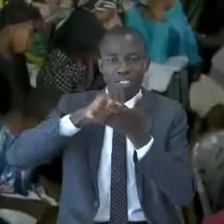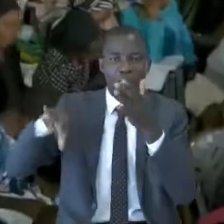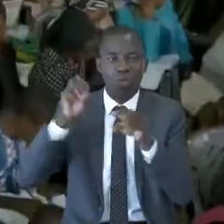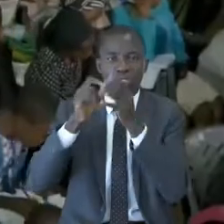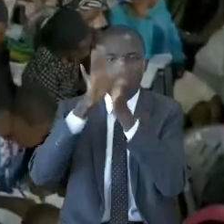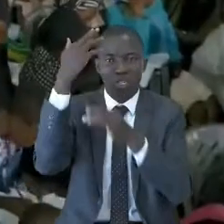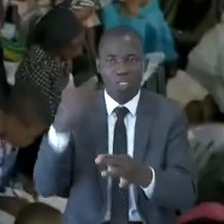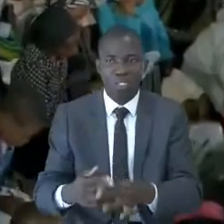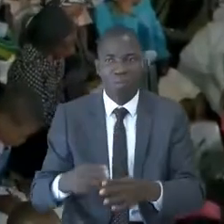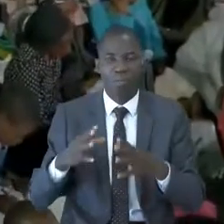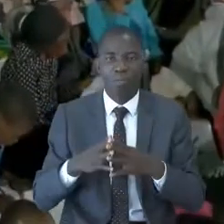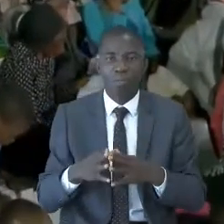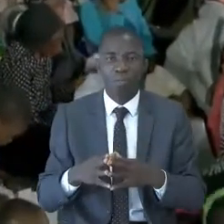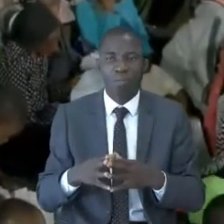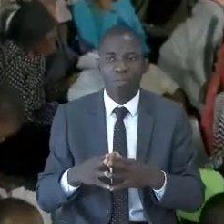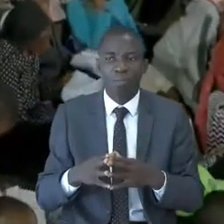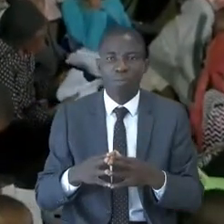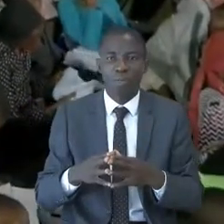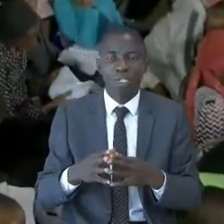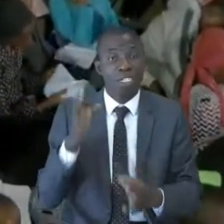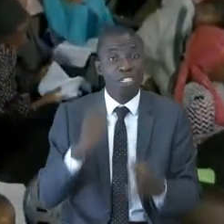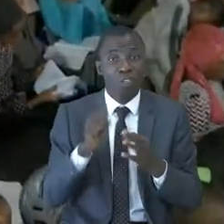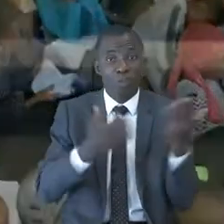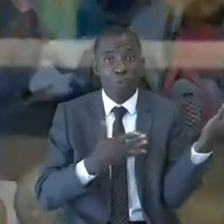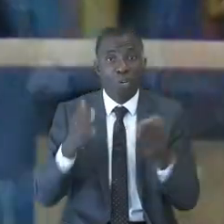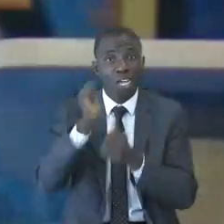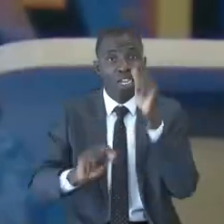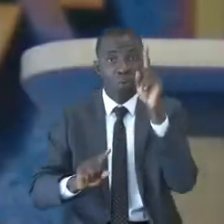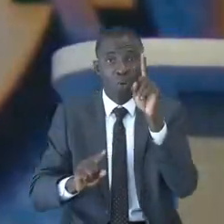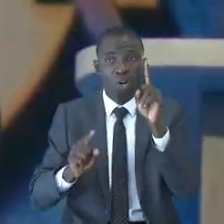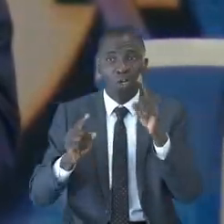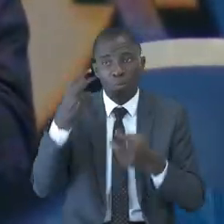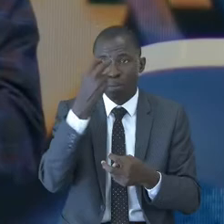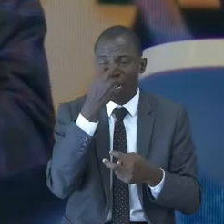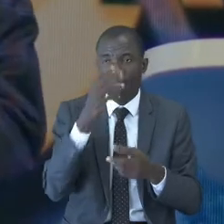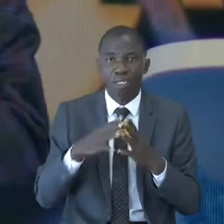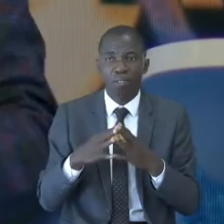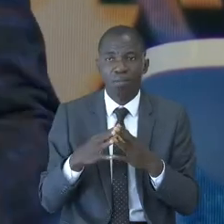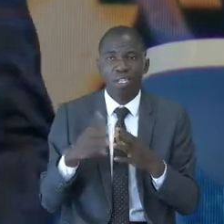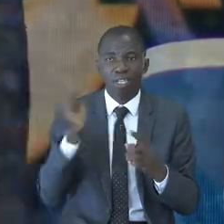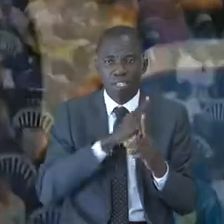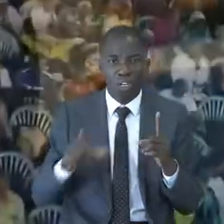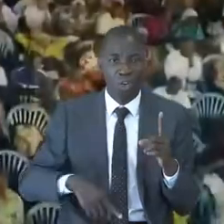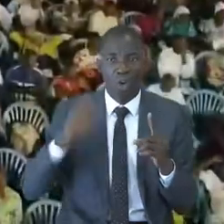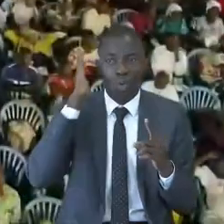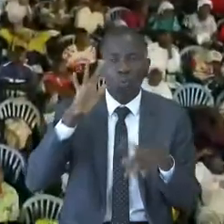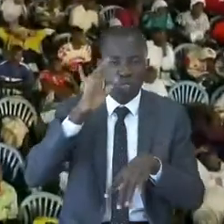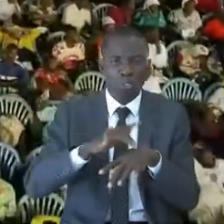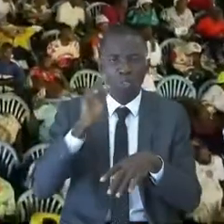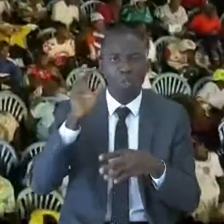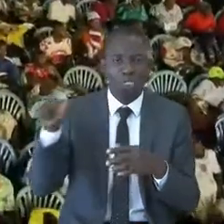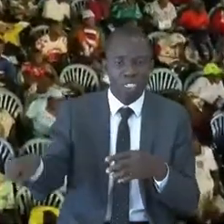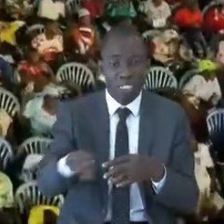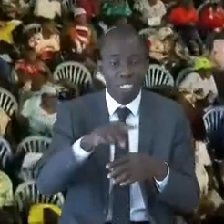name. If you brought anyone blind, the Lord will touch them